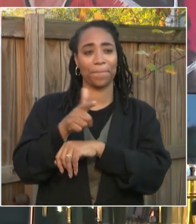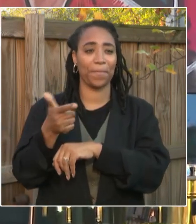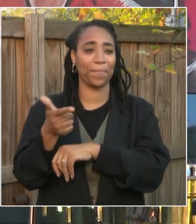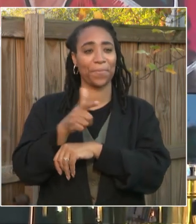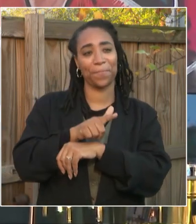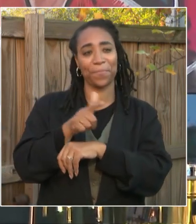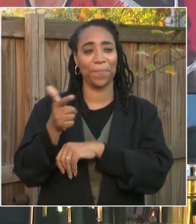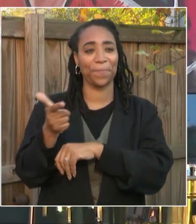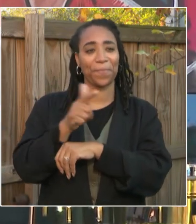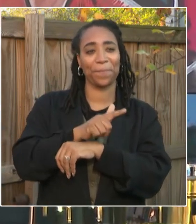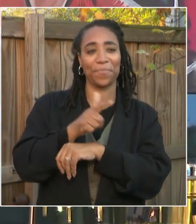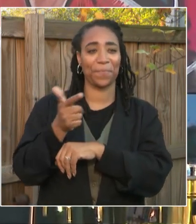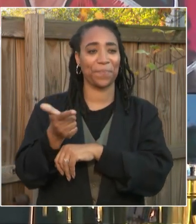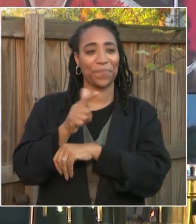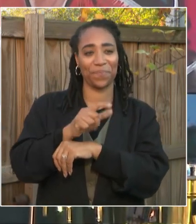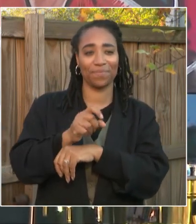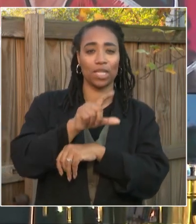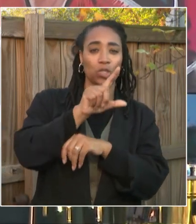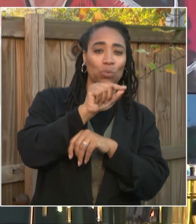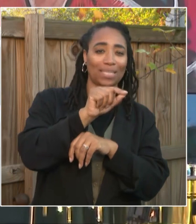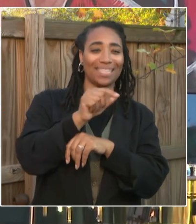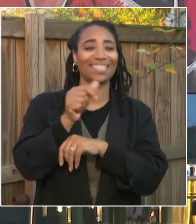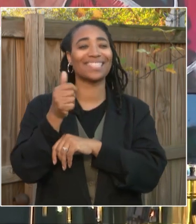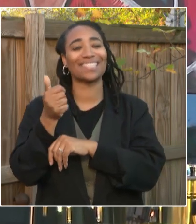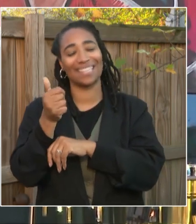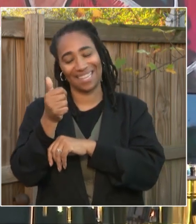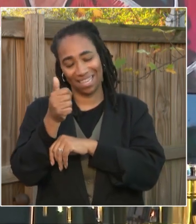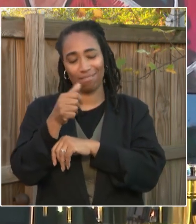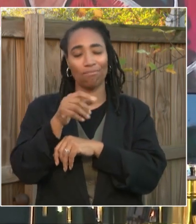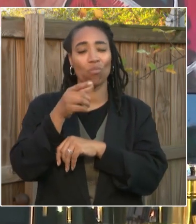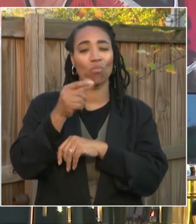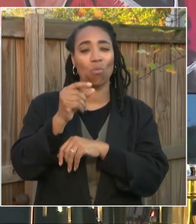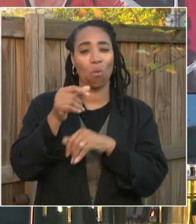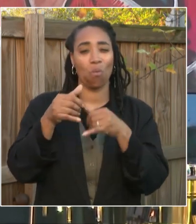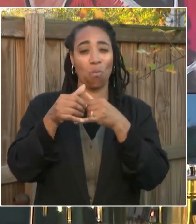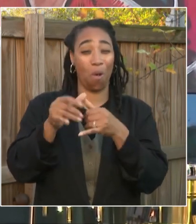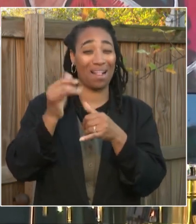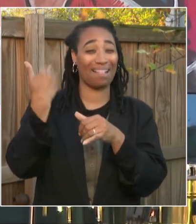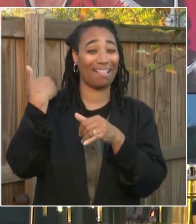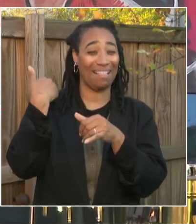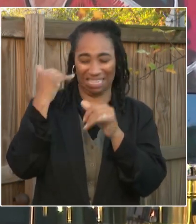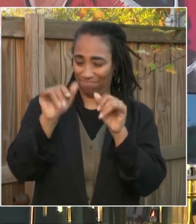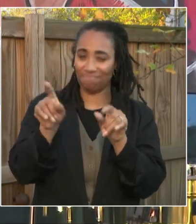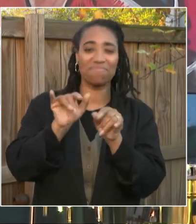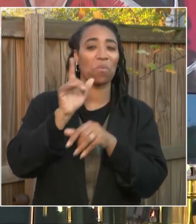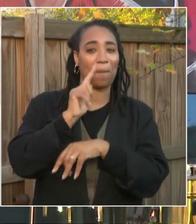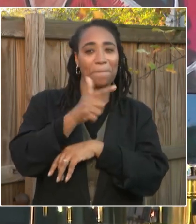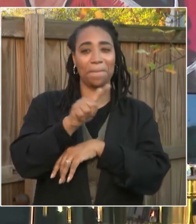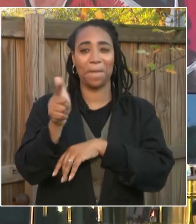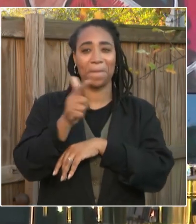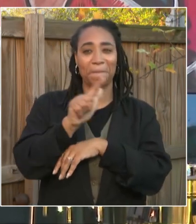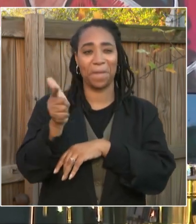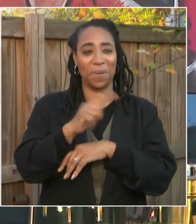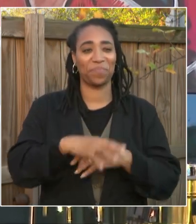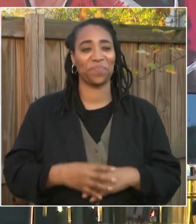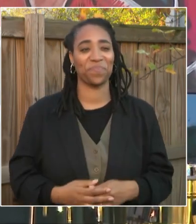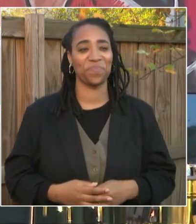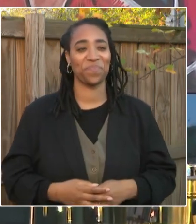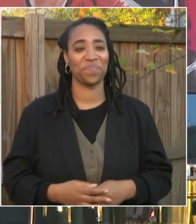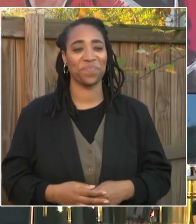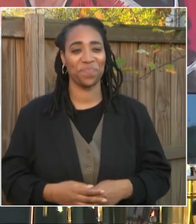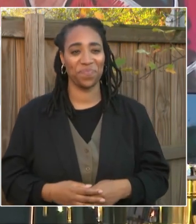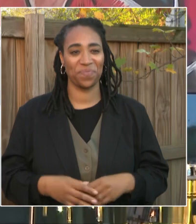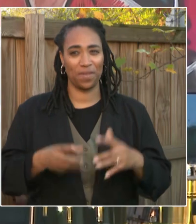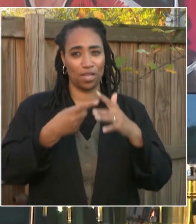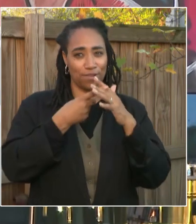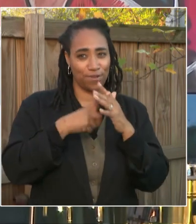And I want y'all to know this, y'all. Hip-hop didn't start the verses. Go-Go started the verses, y'all. We did